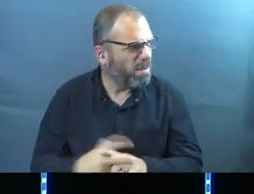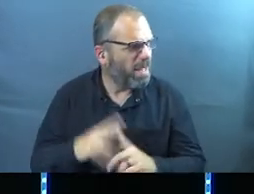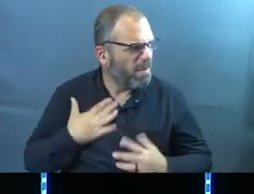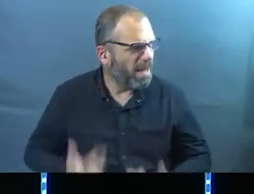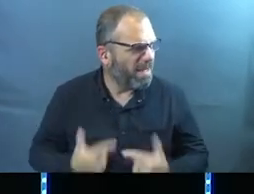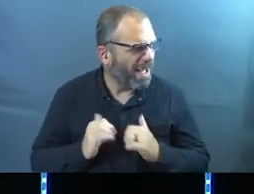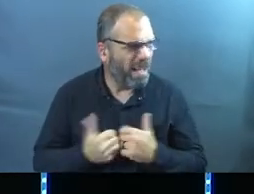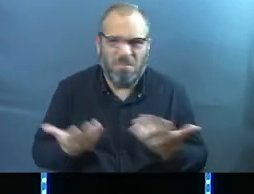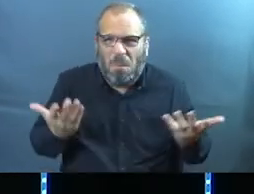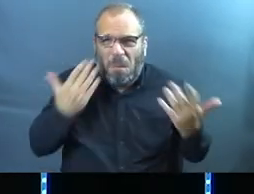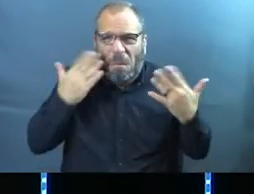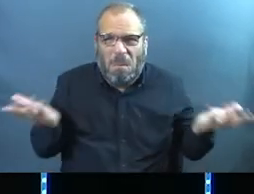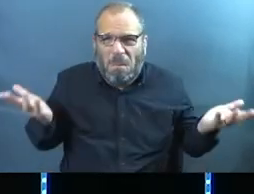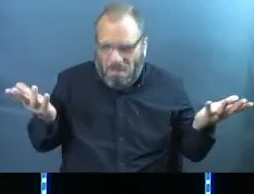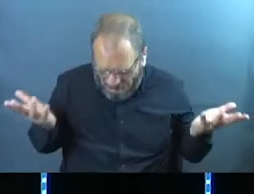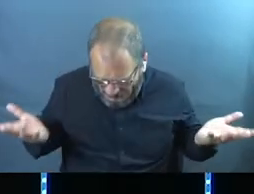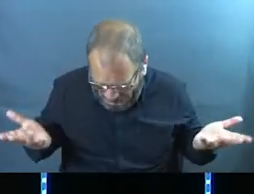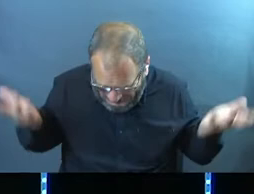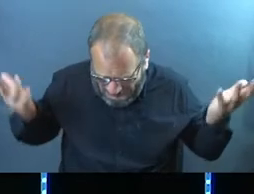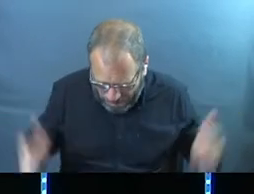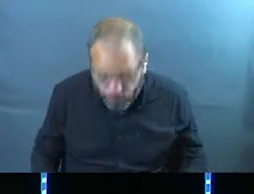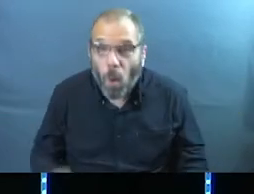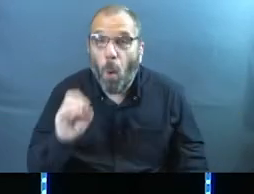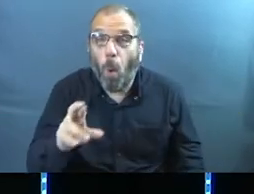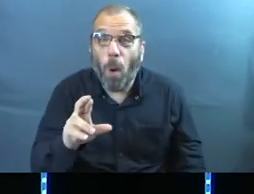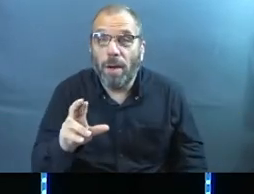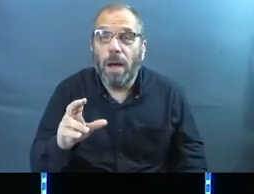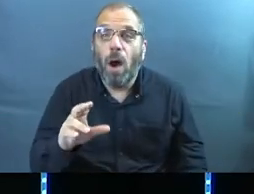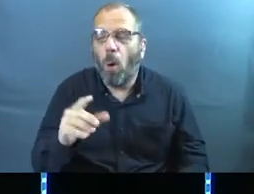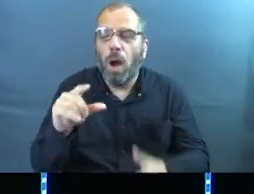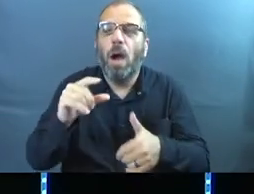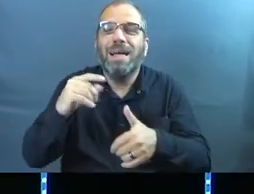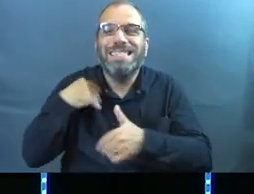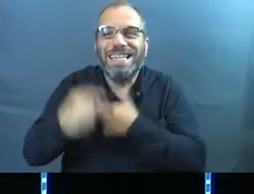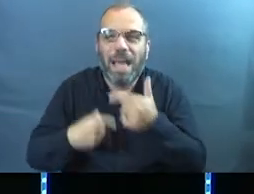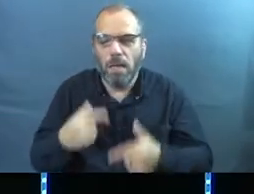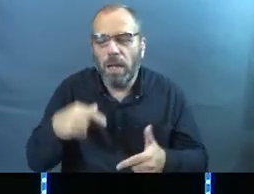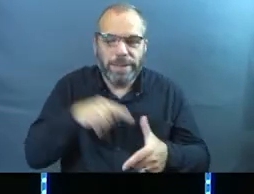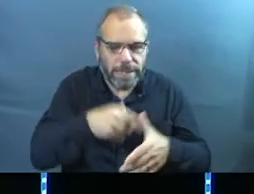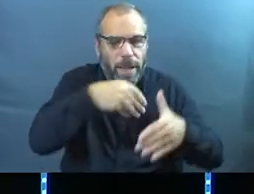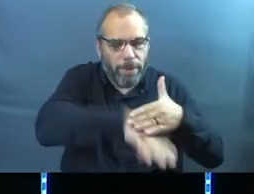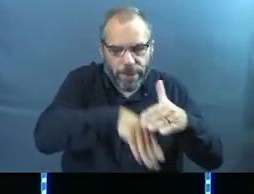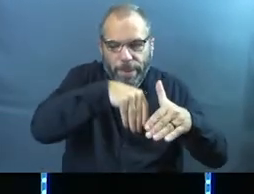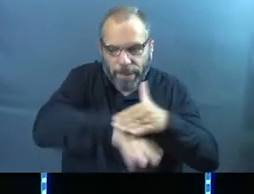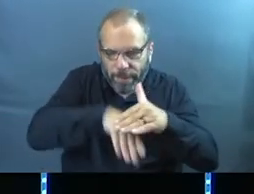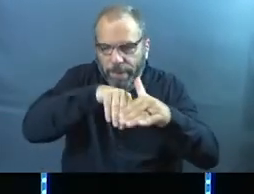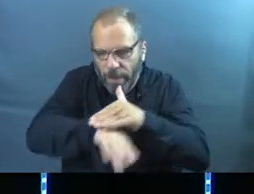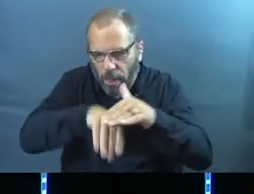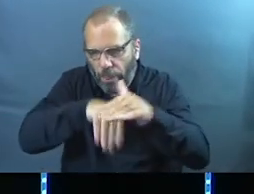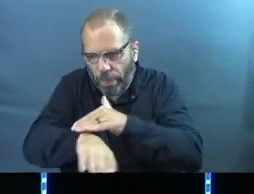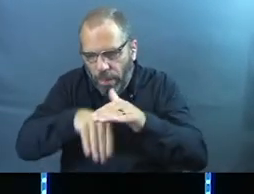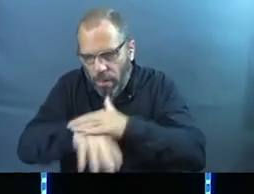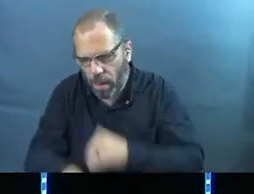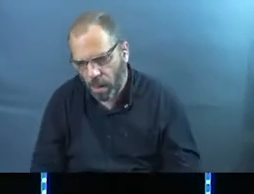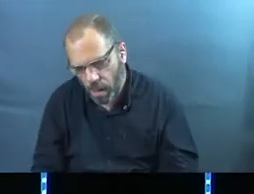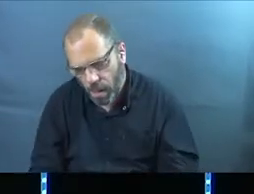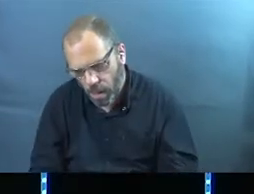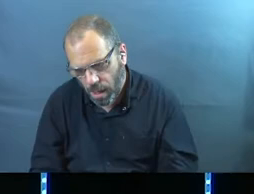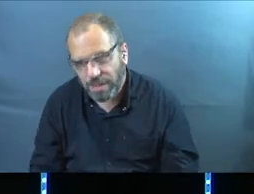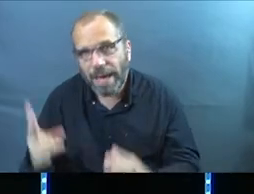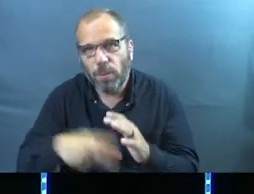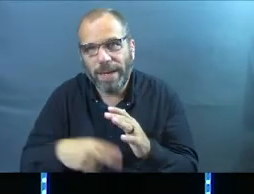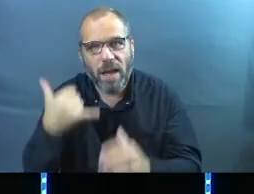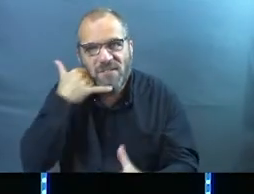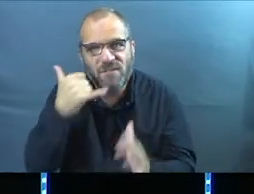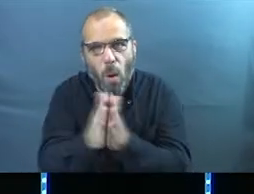to my life? I have no idea. Or it'll be like the genealogies, right? This person begat this person, begat this person. It's like reading a phone book and